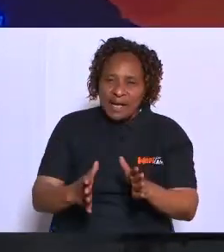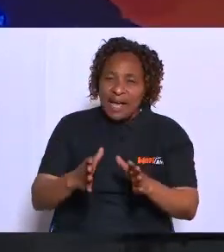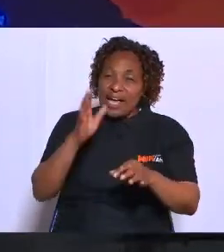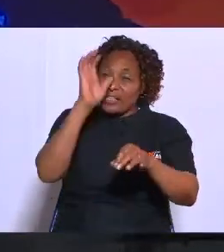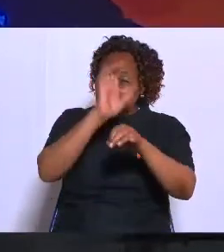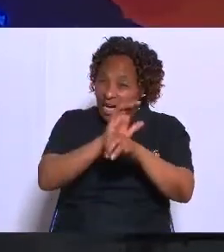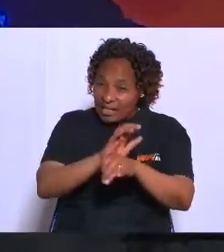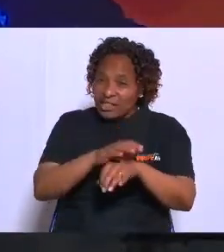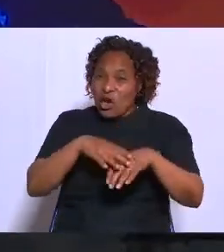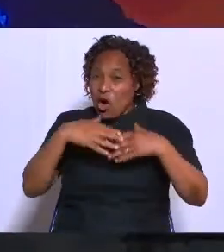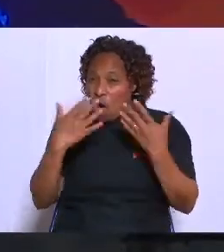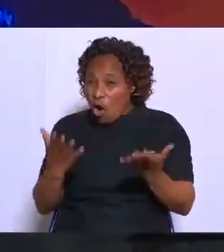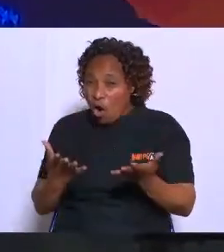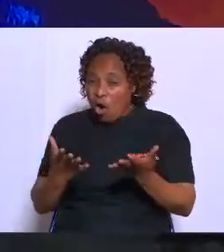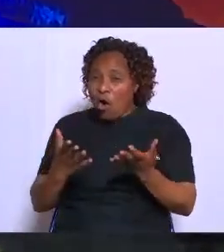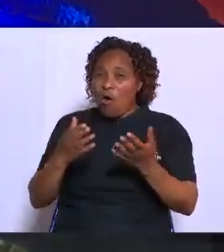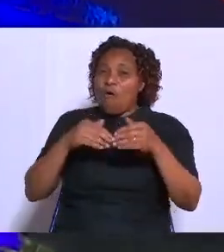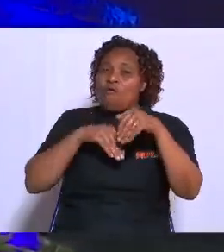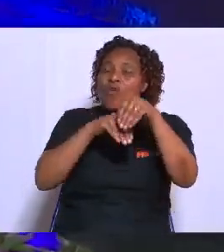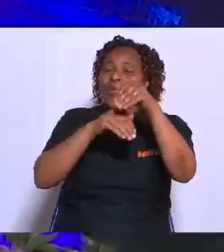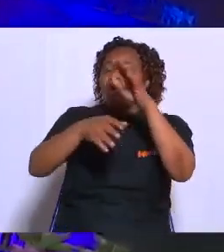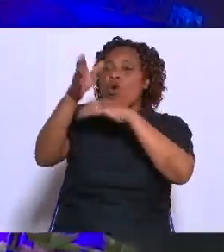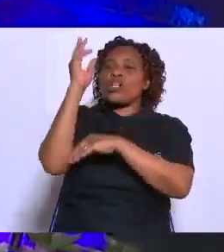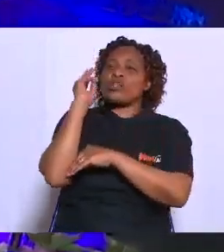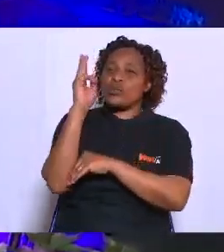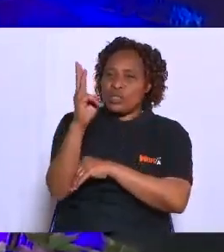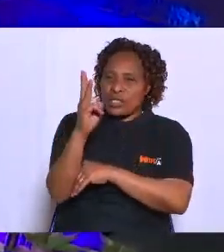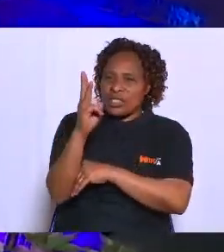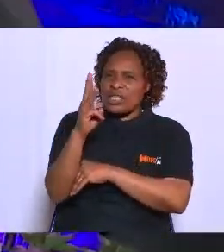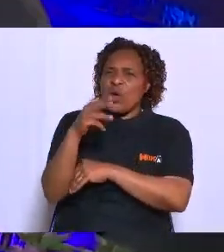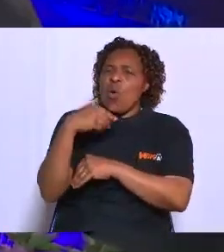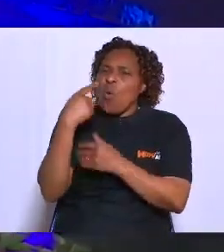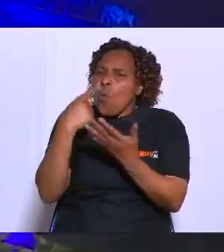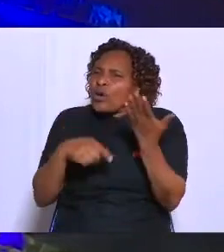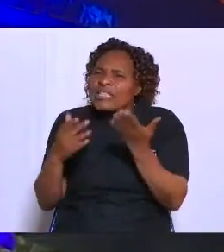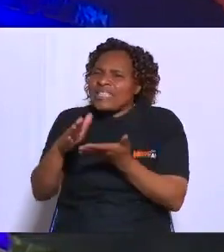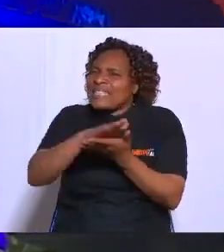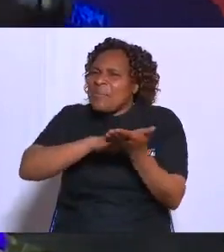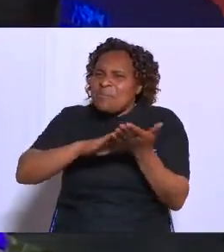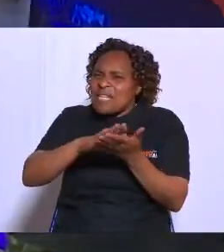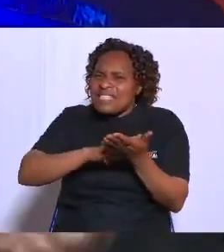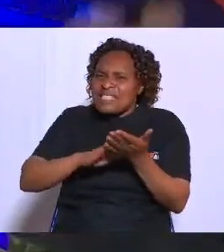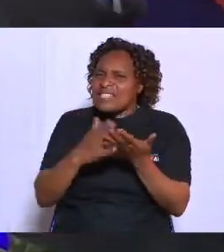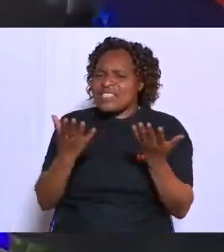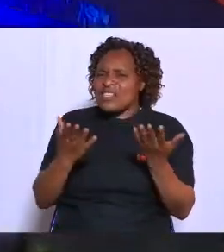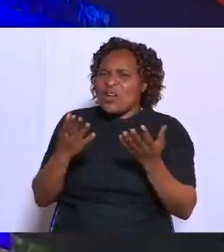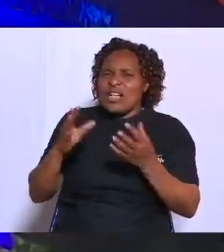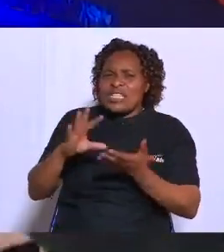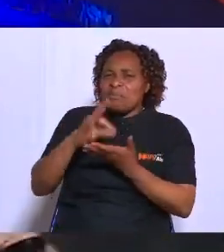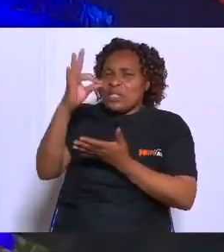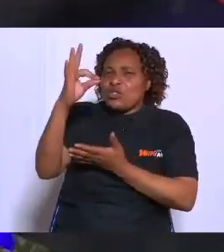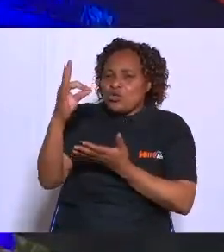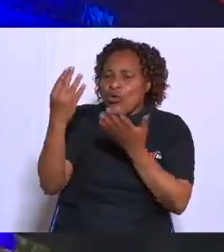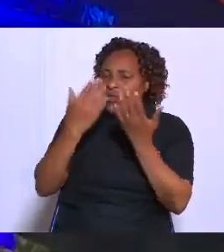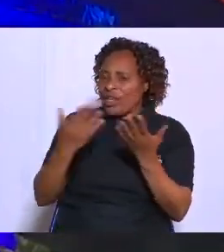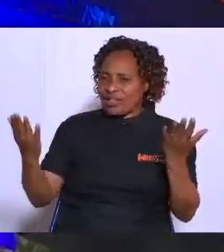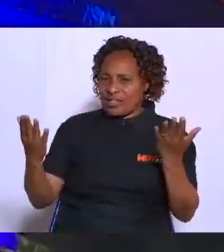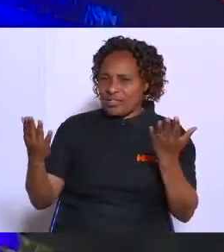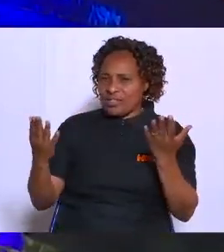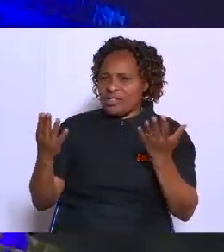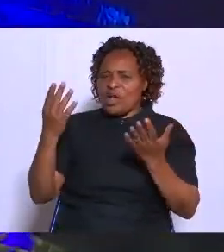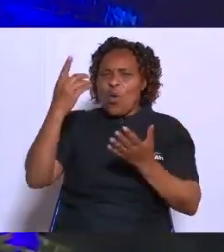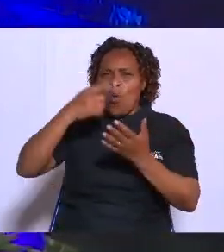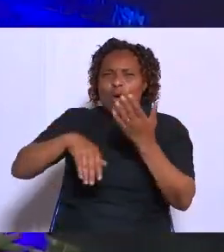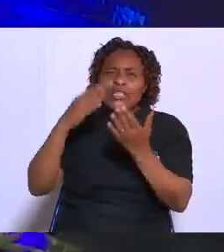the church or is it following God's will what is the basis of authority in spiritual matters is it